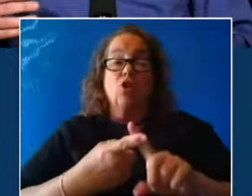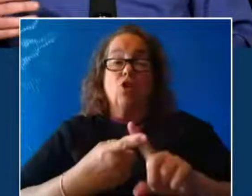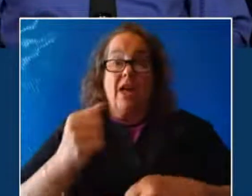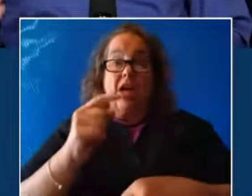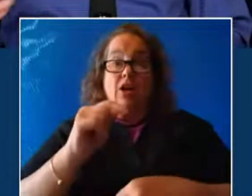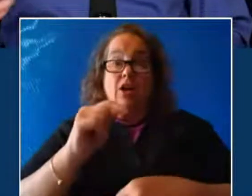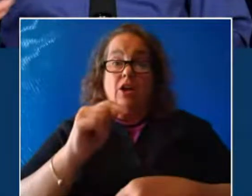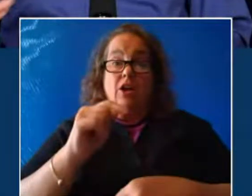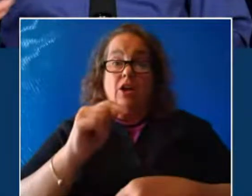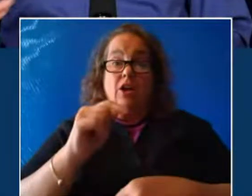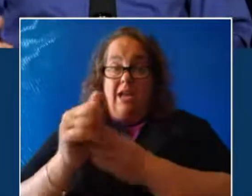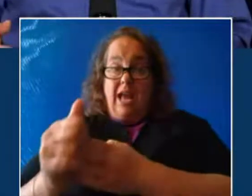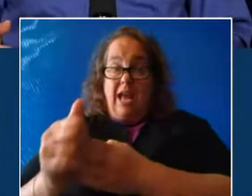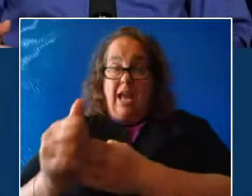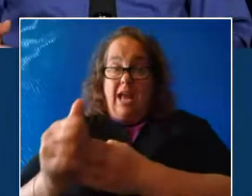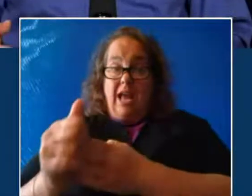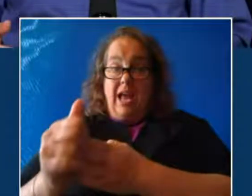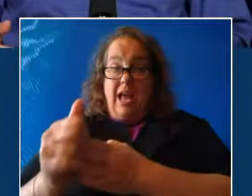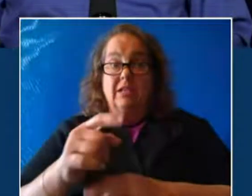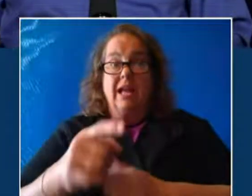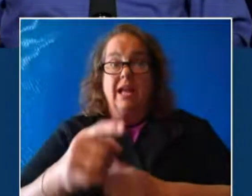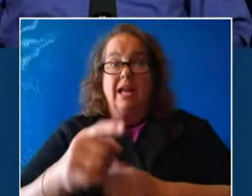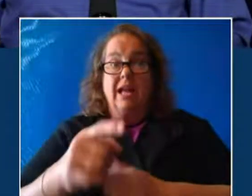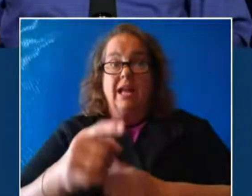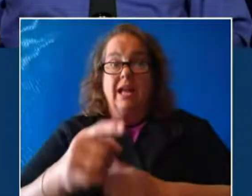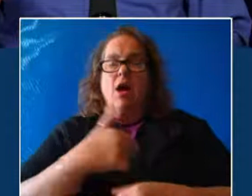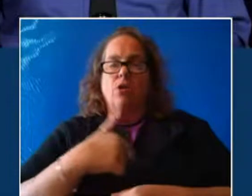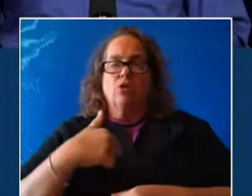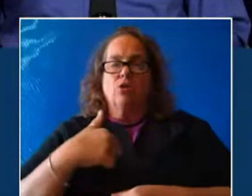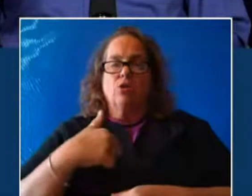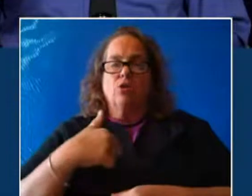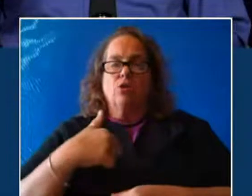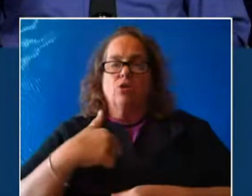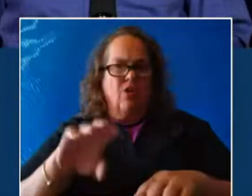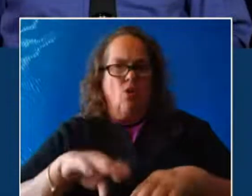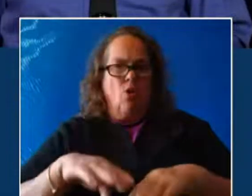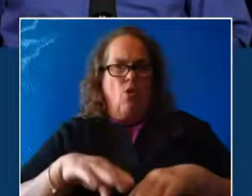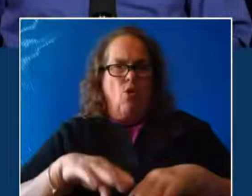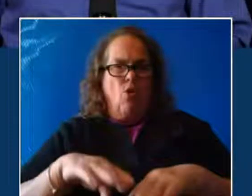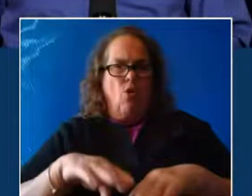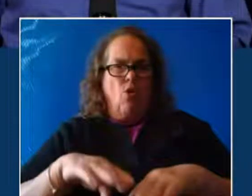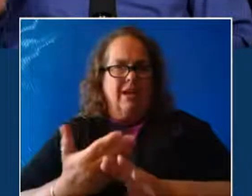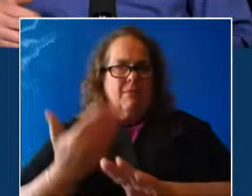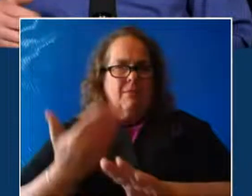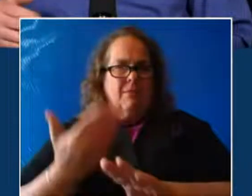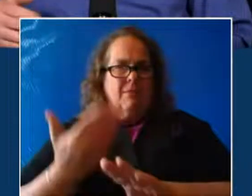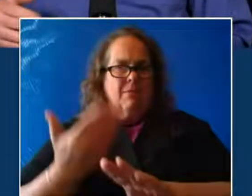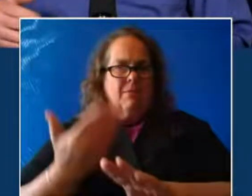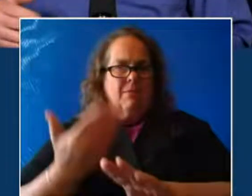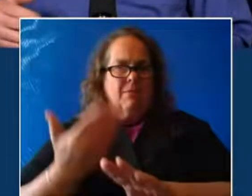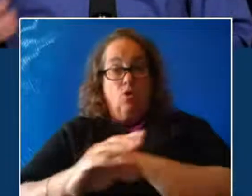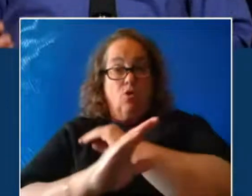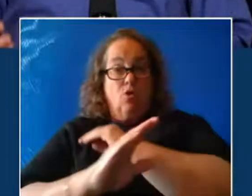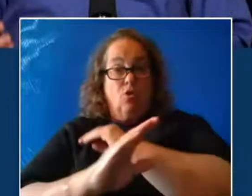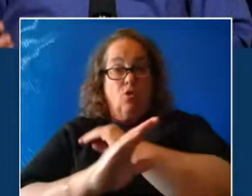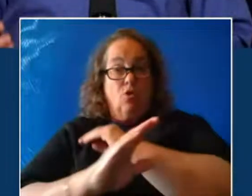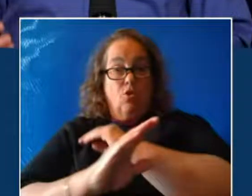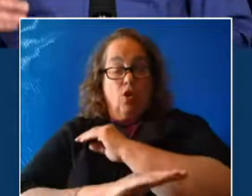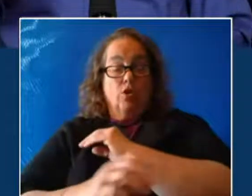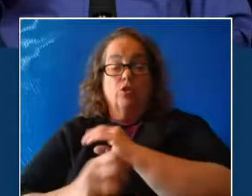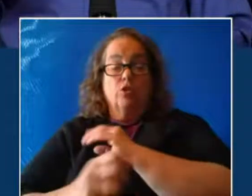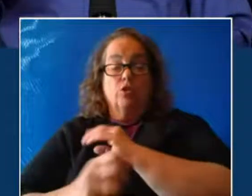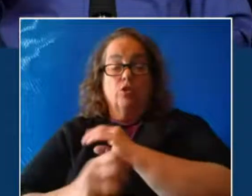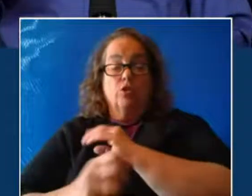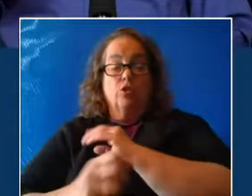helped us to reopen Kentucky early in the pandemic. So as you remember, last fall in 2020, or I'm sorry, last spring in